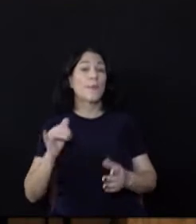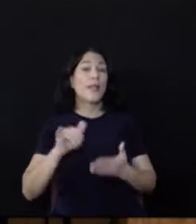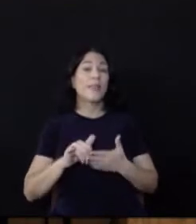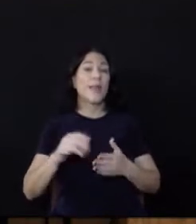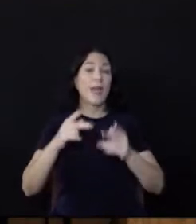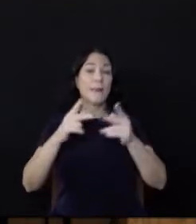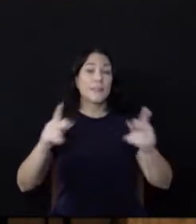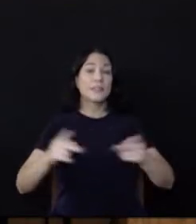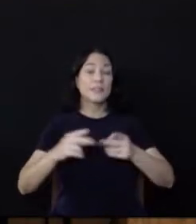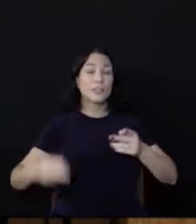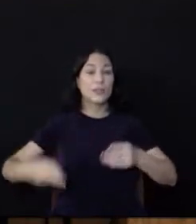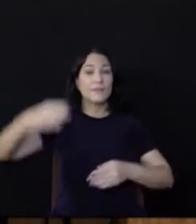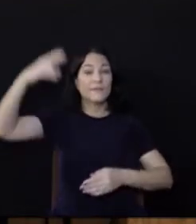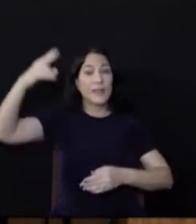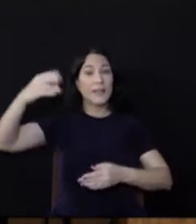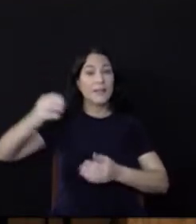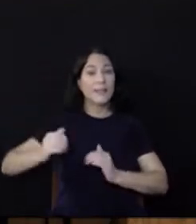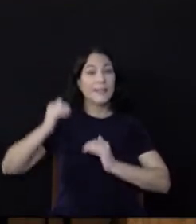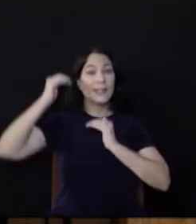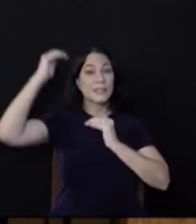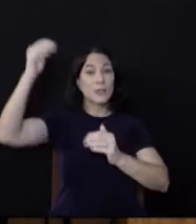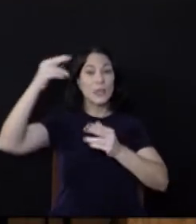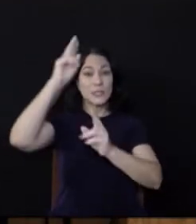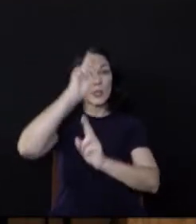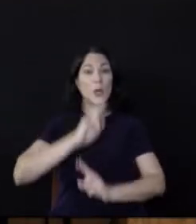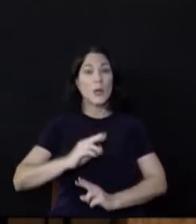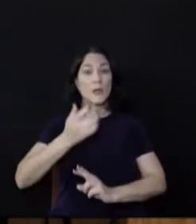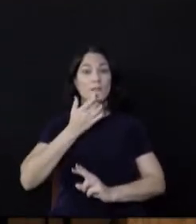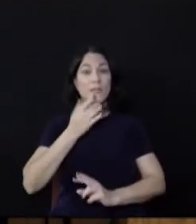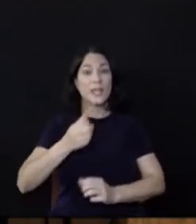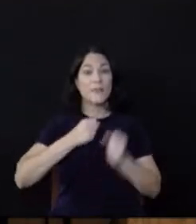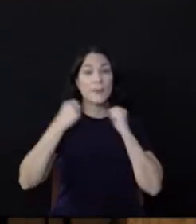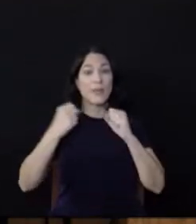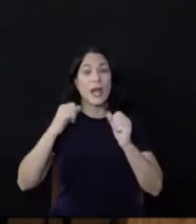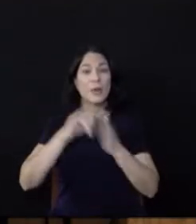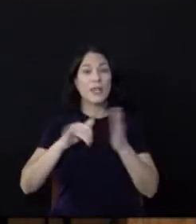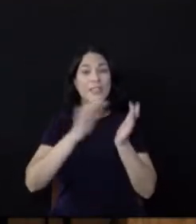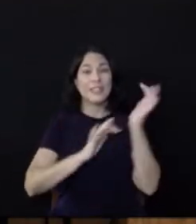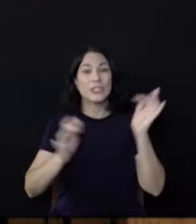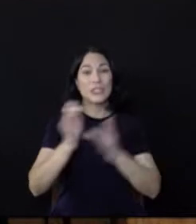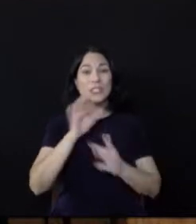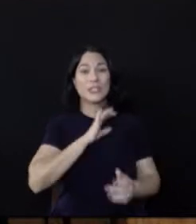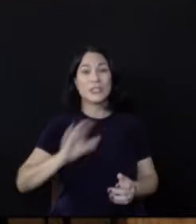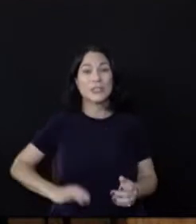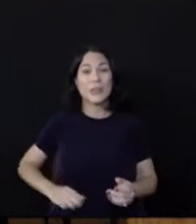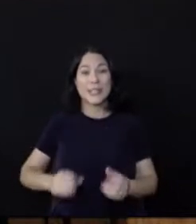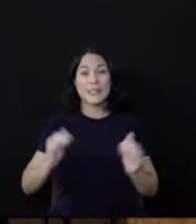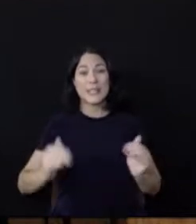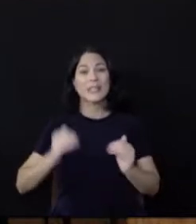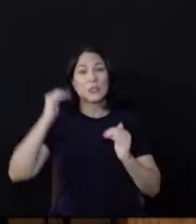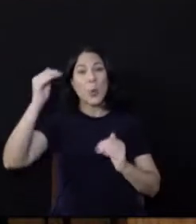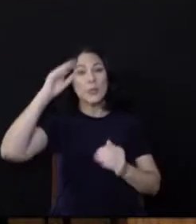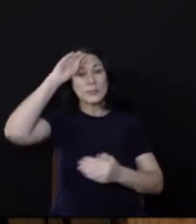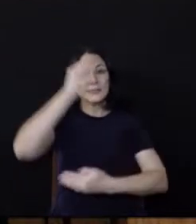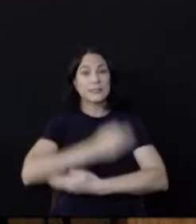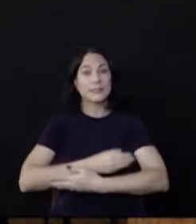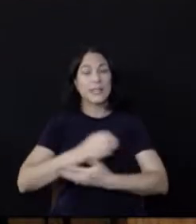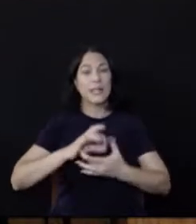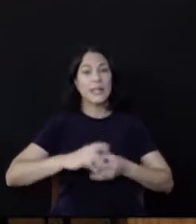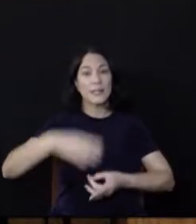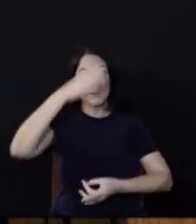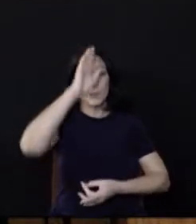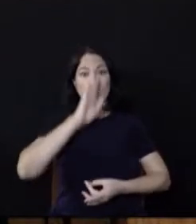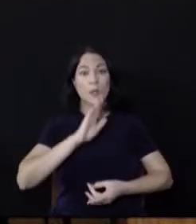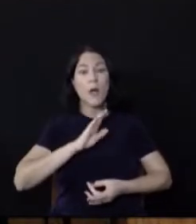highly exalted honor and favor and power that Jesus Christ, the exalted Son of God and also the exalted Son of